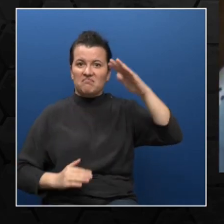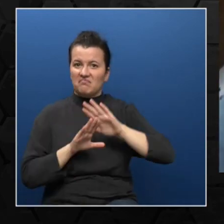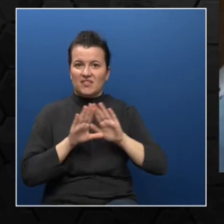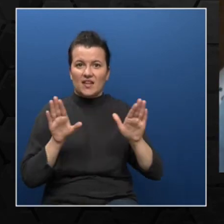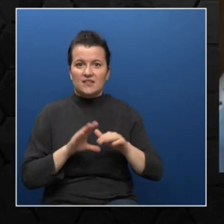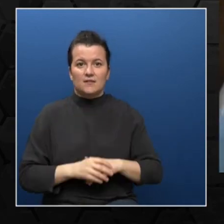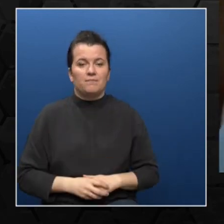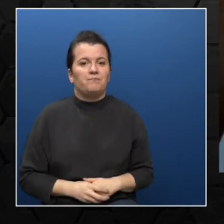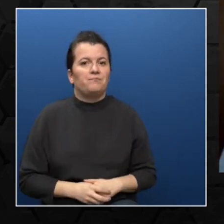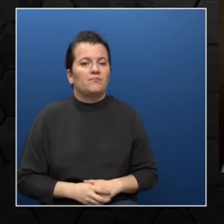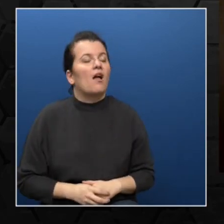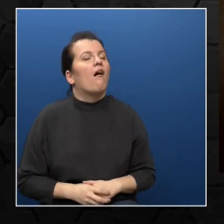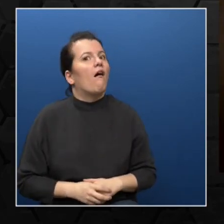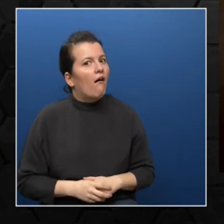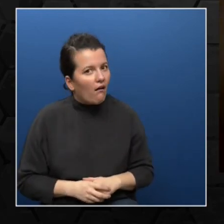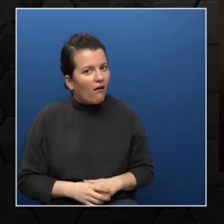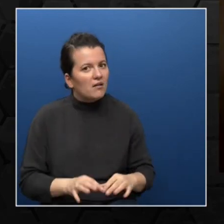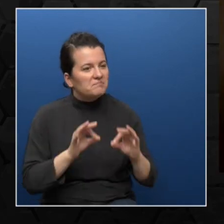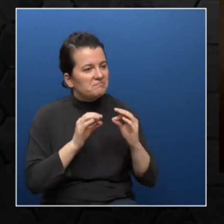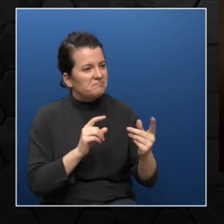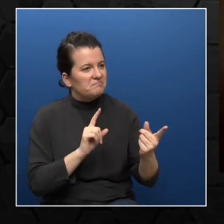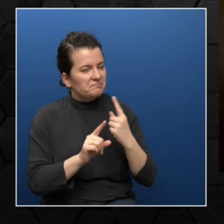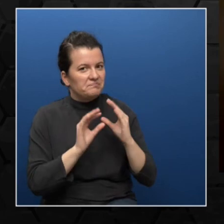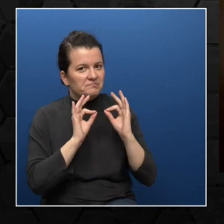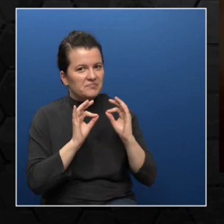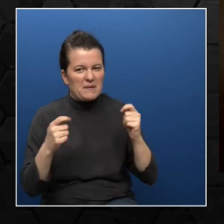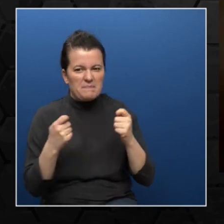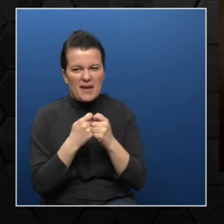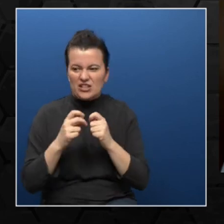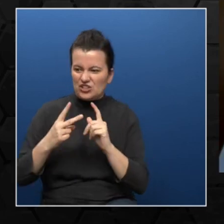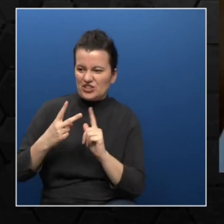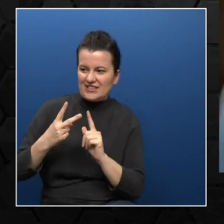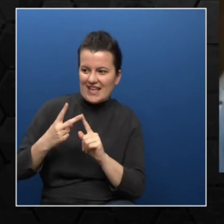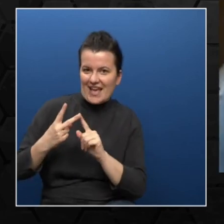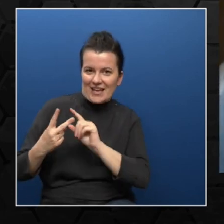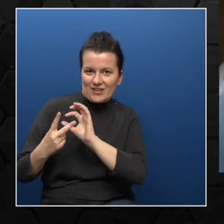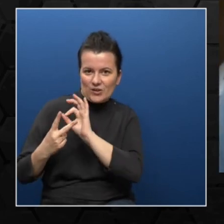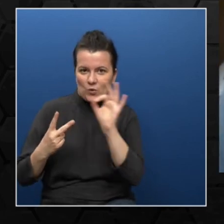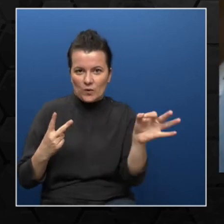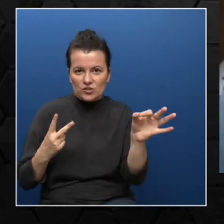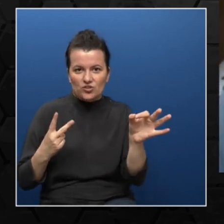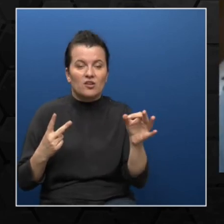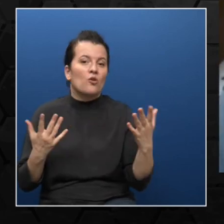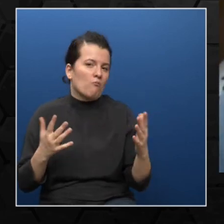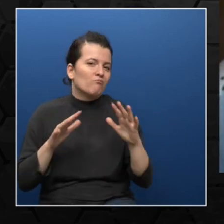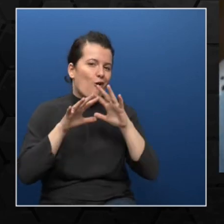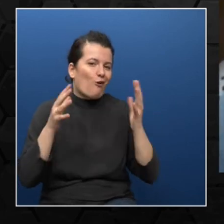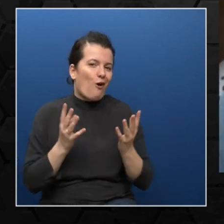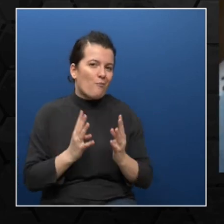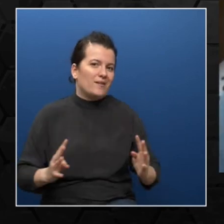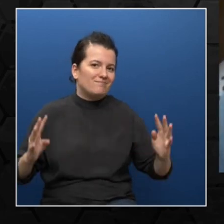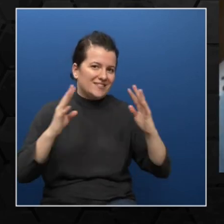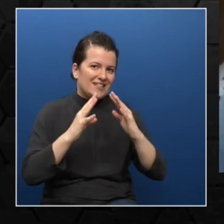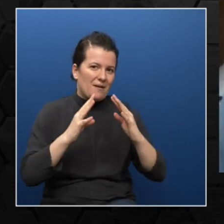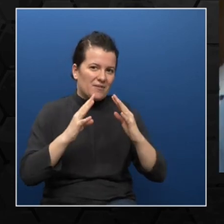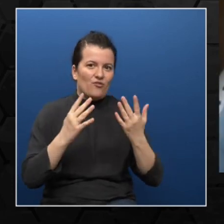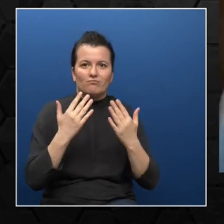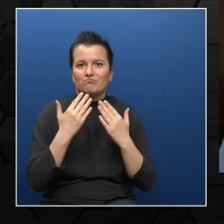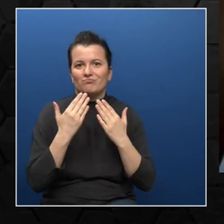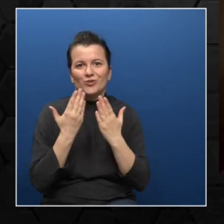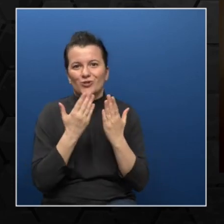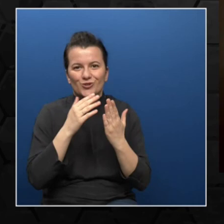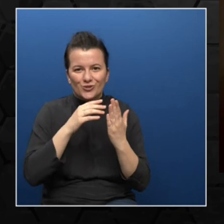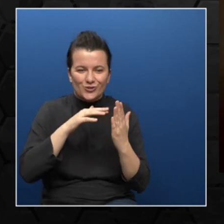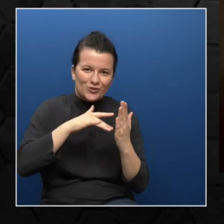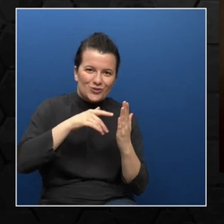our next question for you. So yes, obviously this is the Global AI Student Conference. There's probably a bunch of beginners tuning in